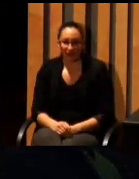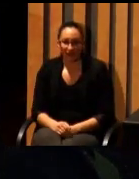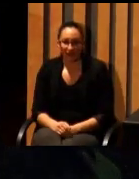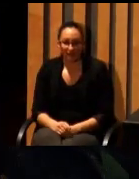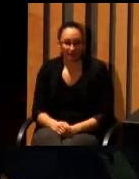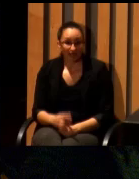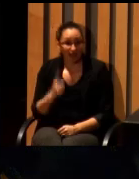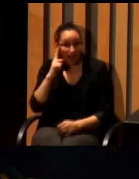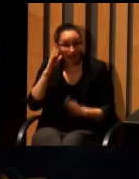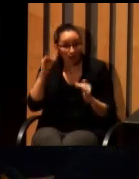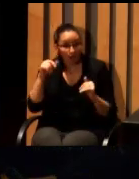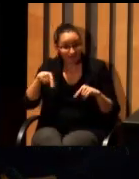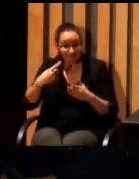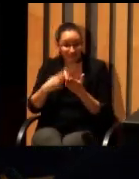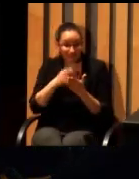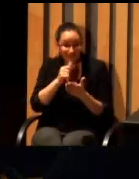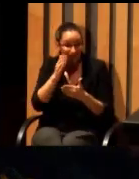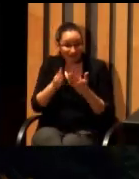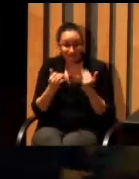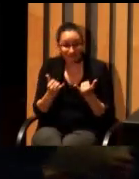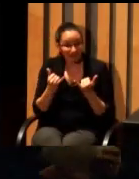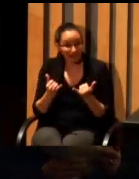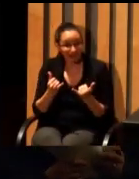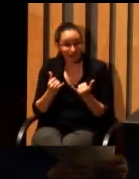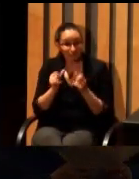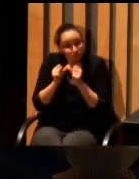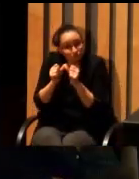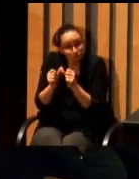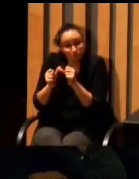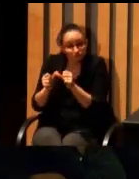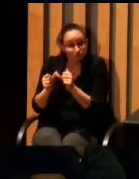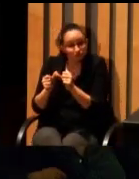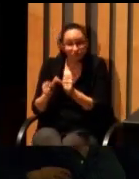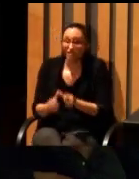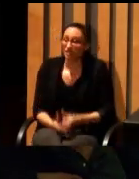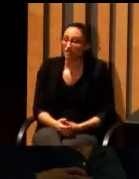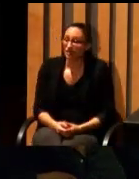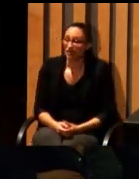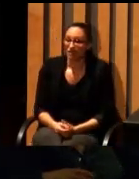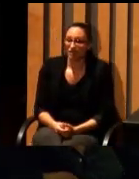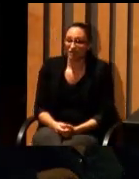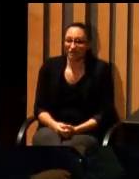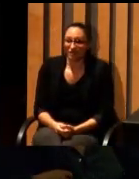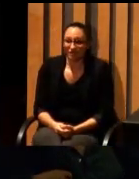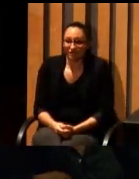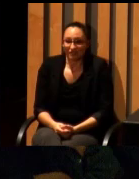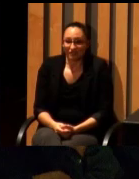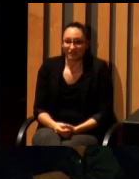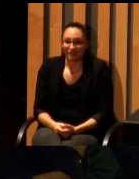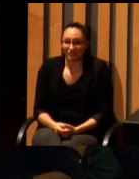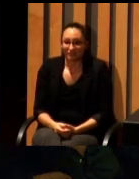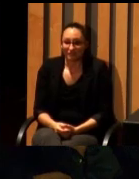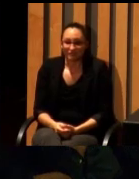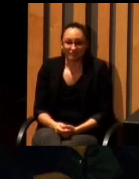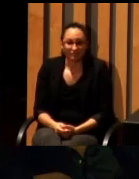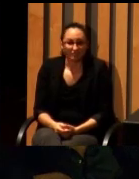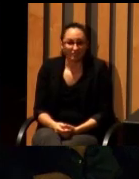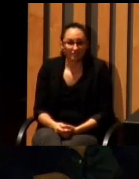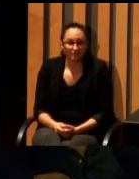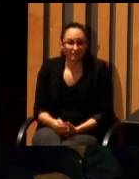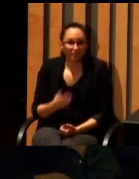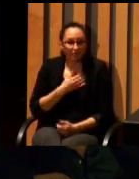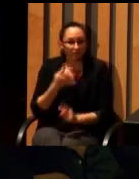keeps the ball rolling. I just wanted to, I come from the perspective of a long-term